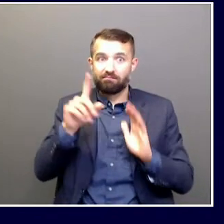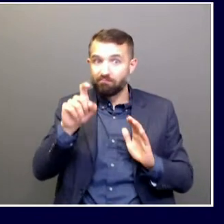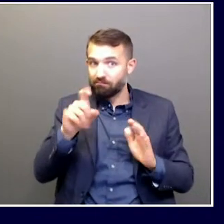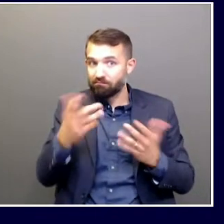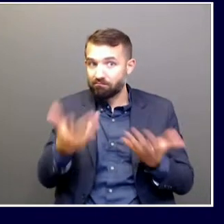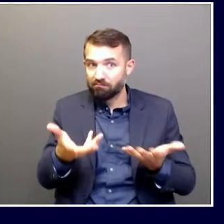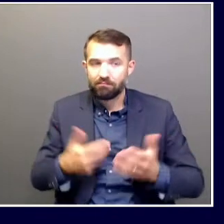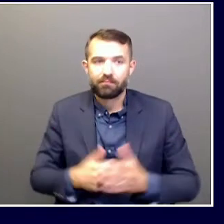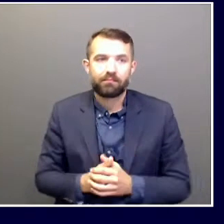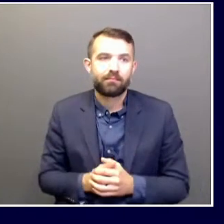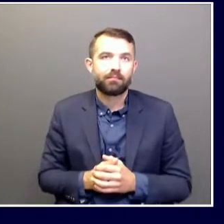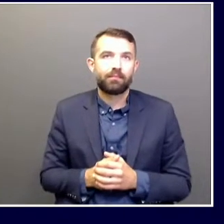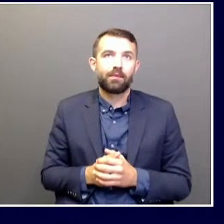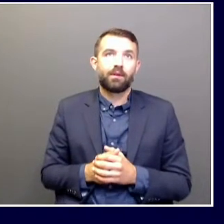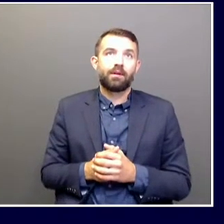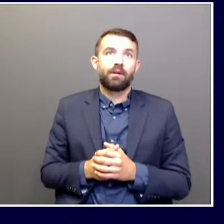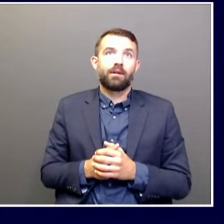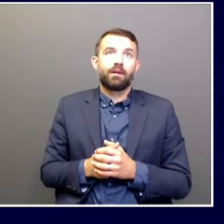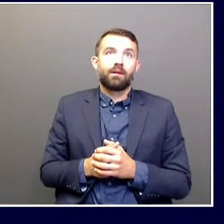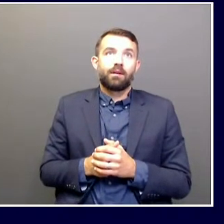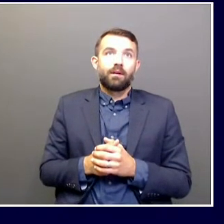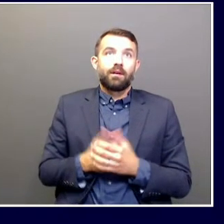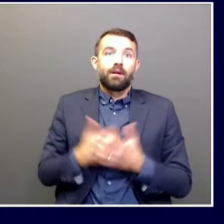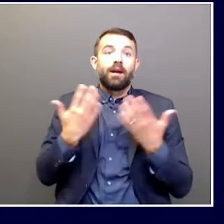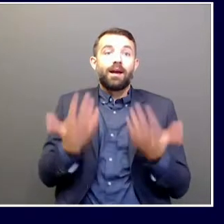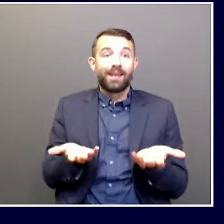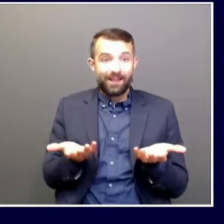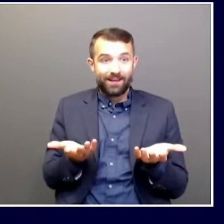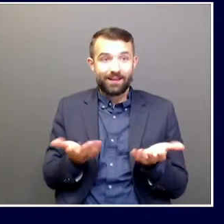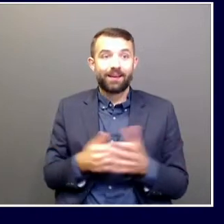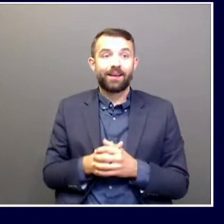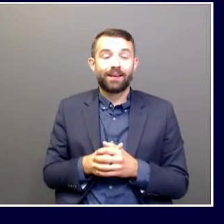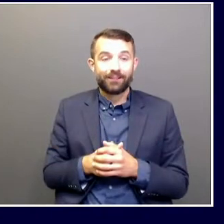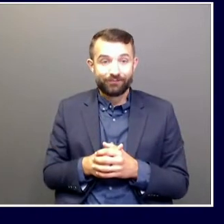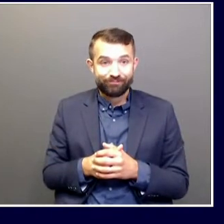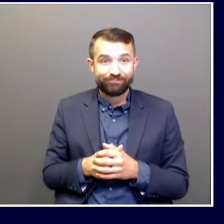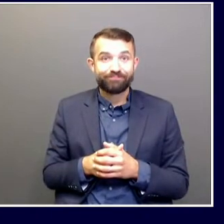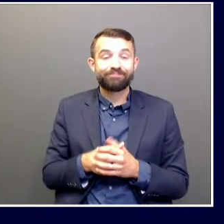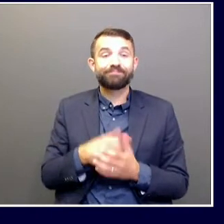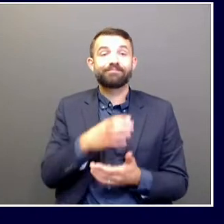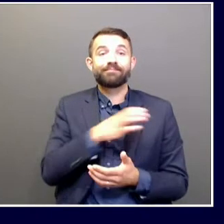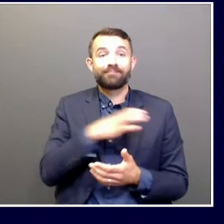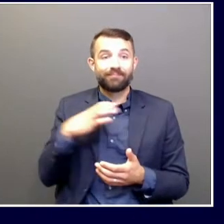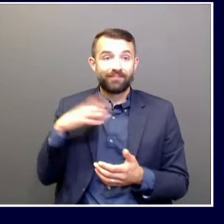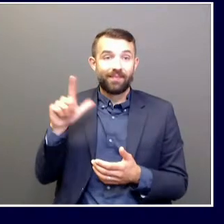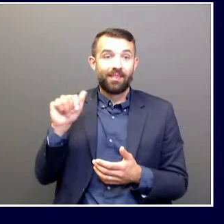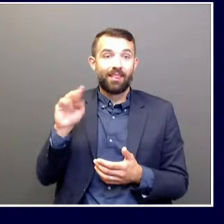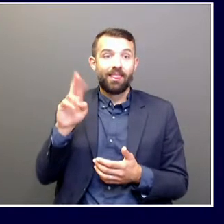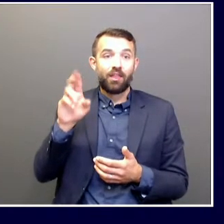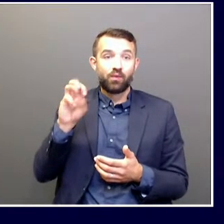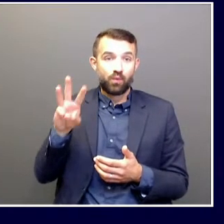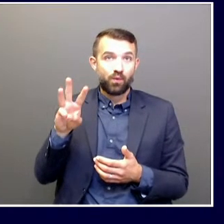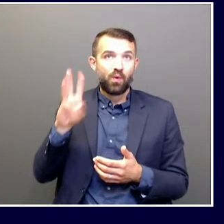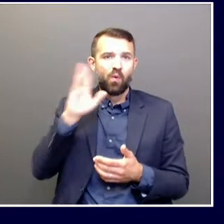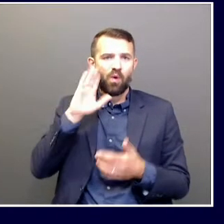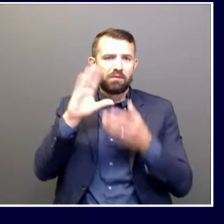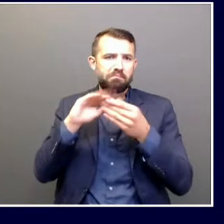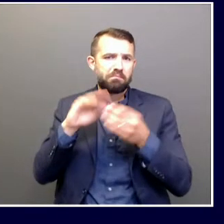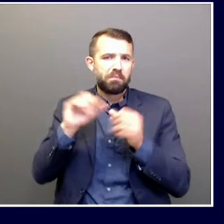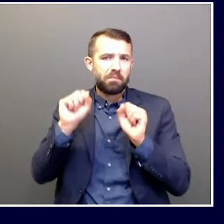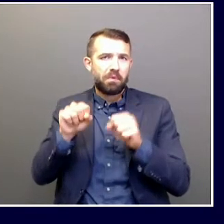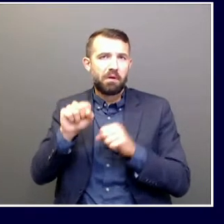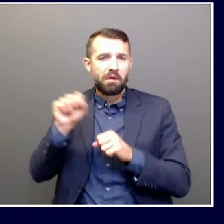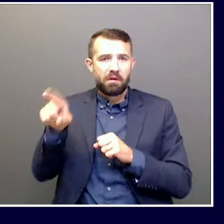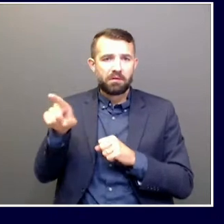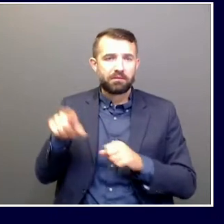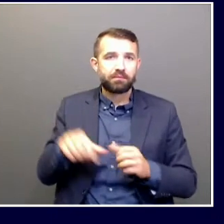Jeanne, perhaps you can address the CDC guidance better than I, but if I were a parent, I would have those same concerns